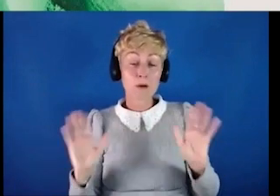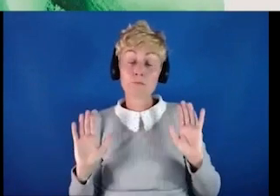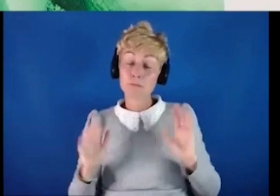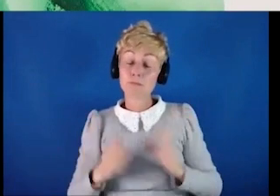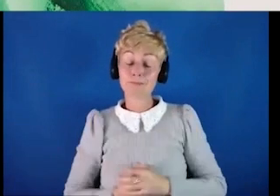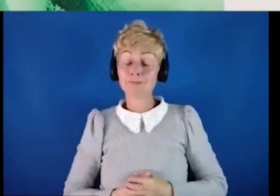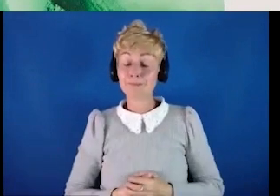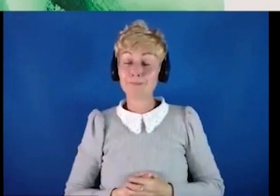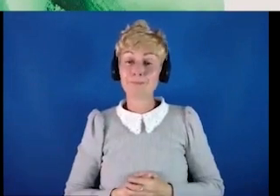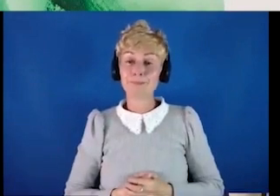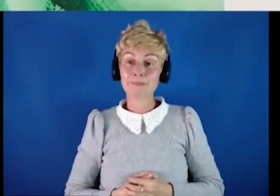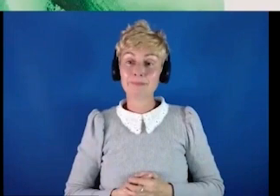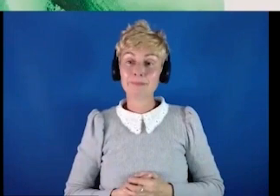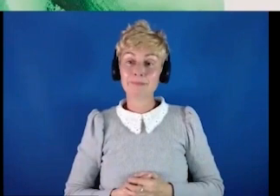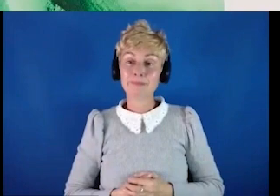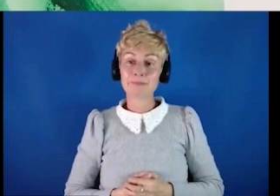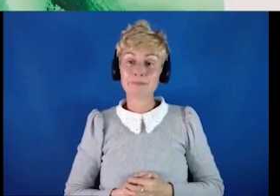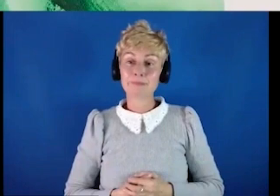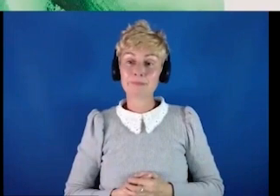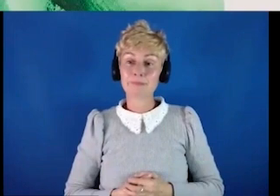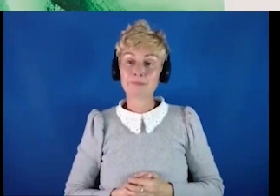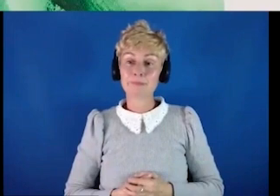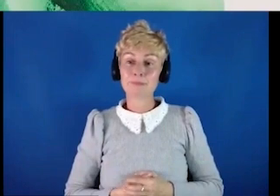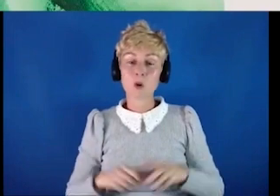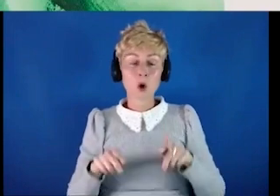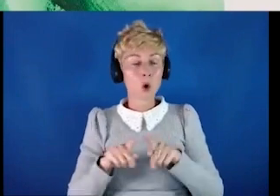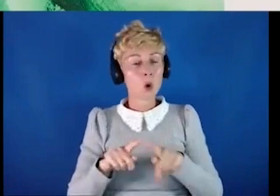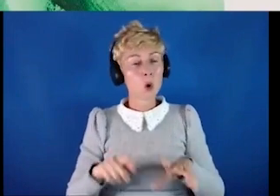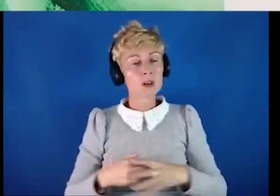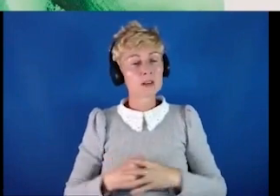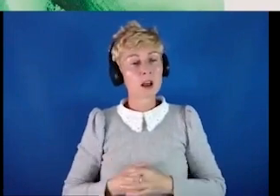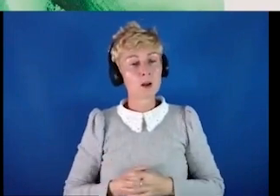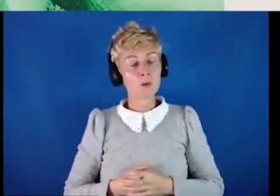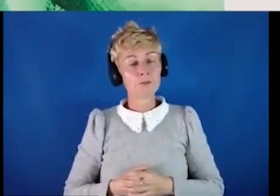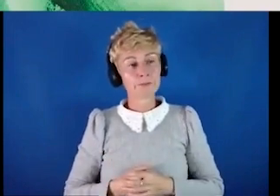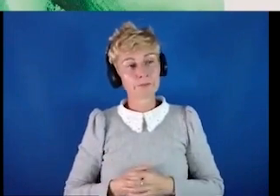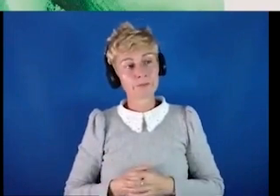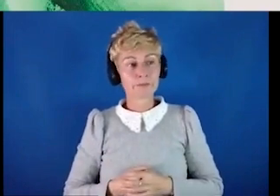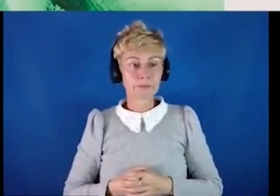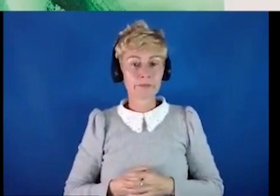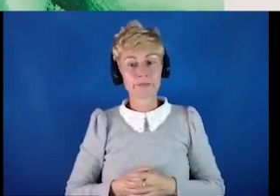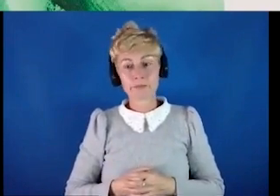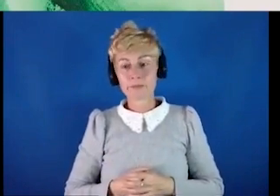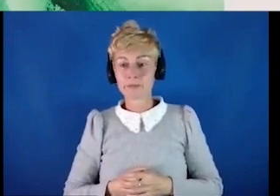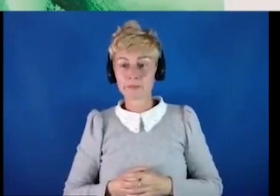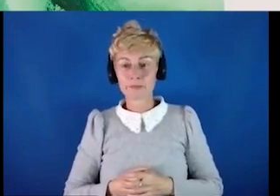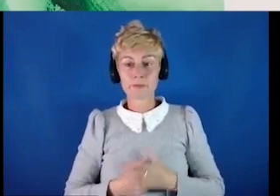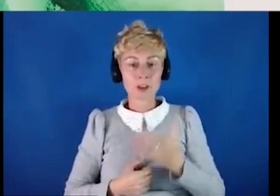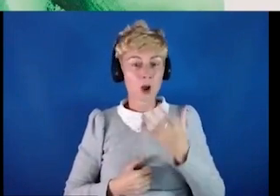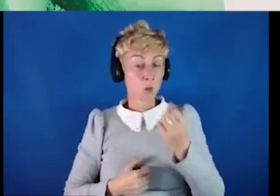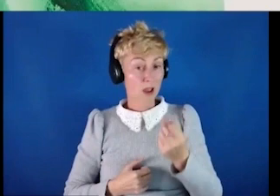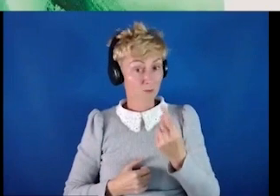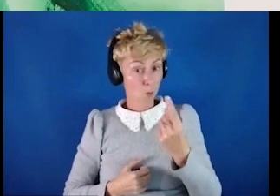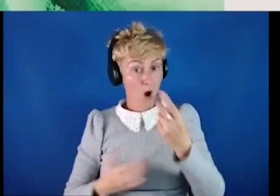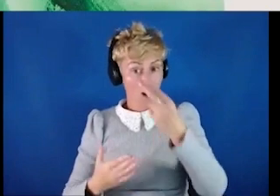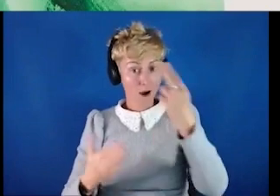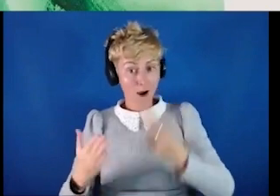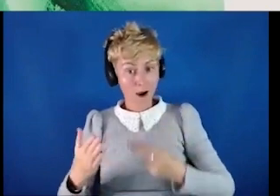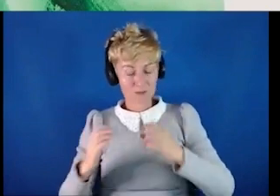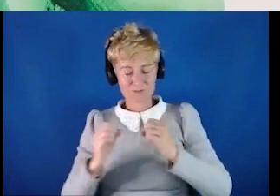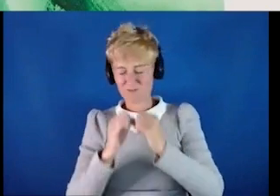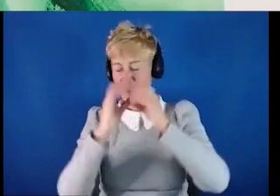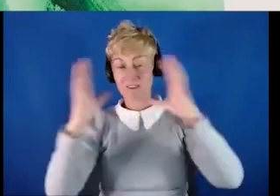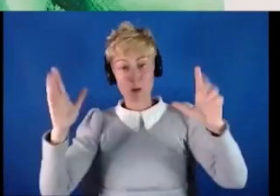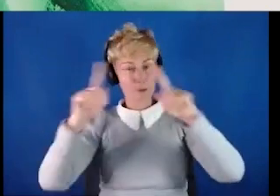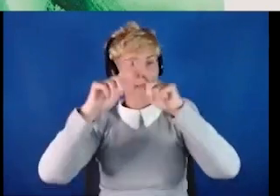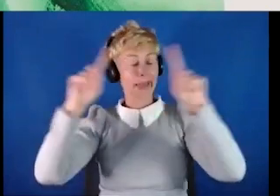And also maybe to say we have this one piece of art, it's this huge canvas that we